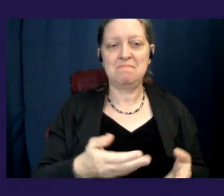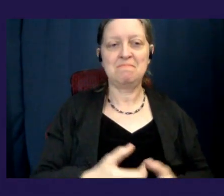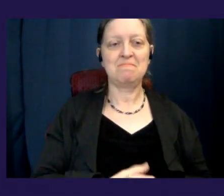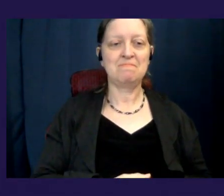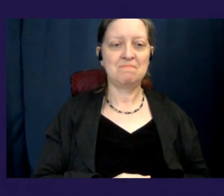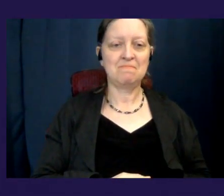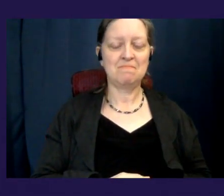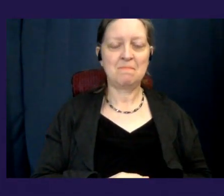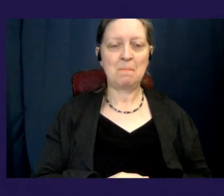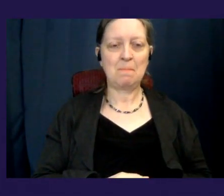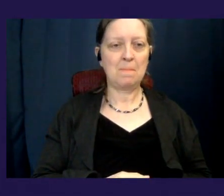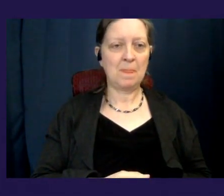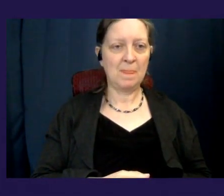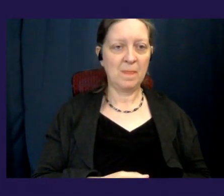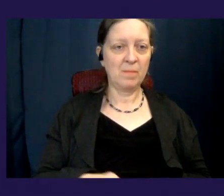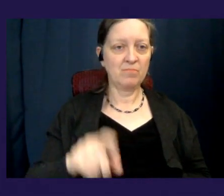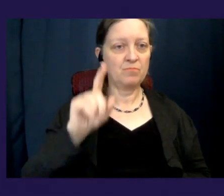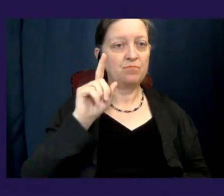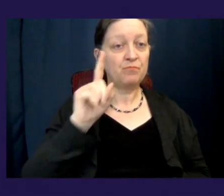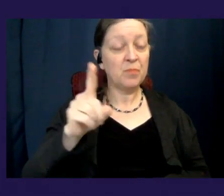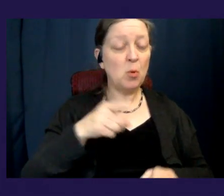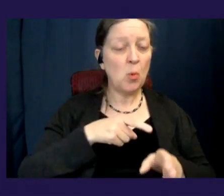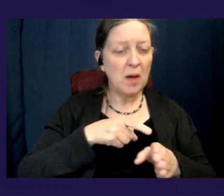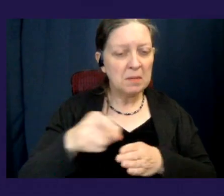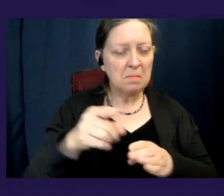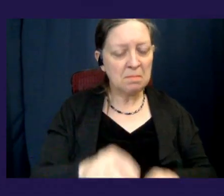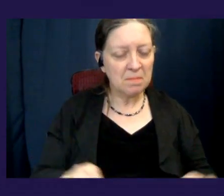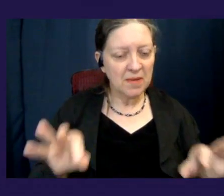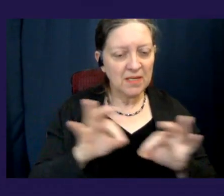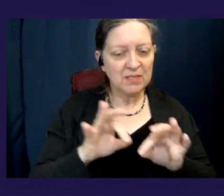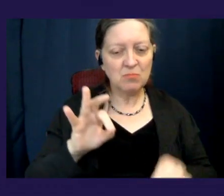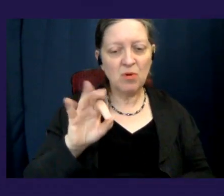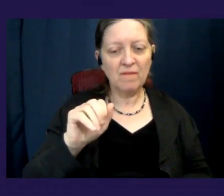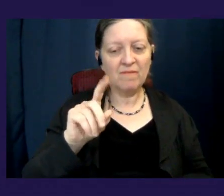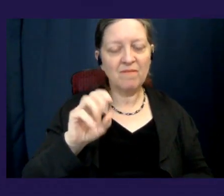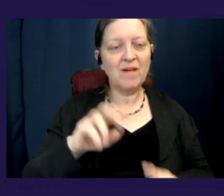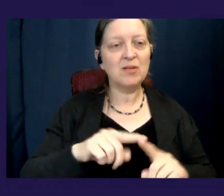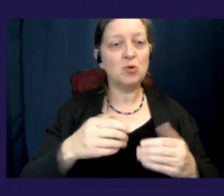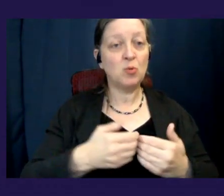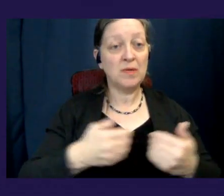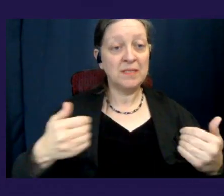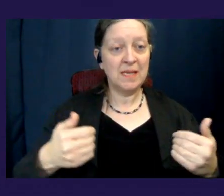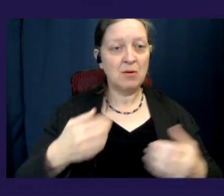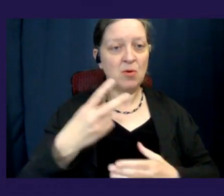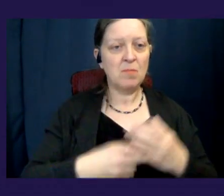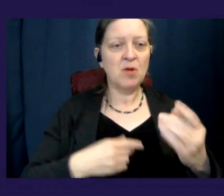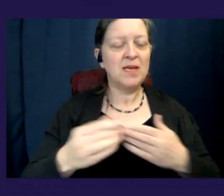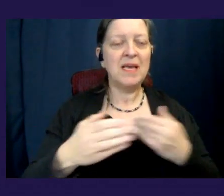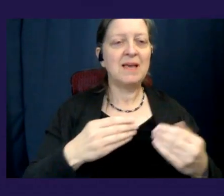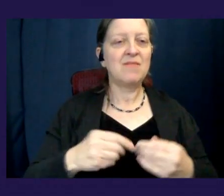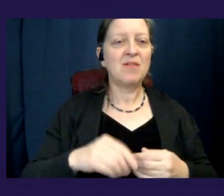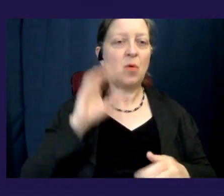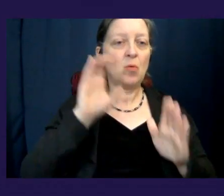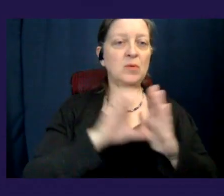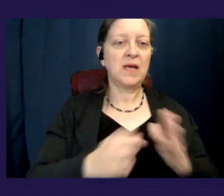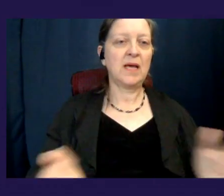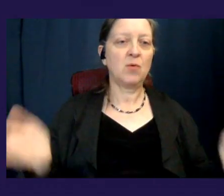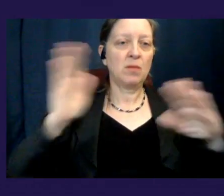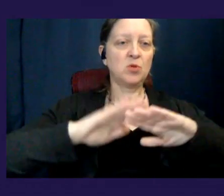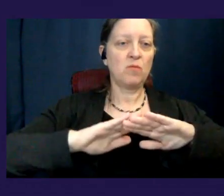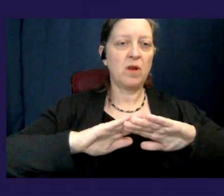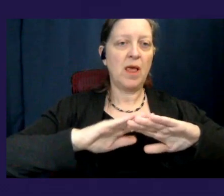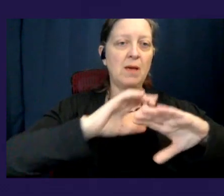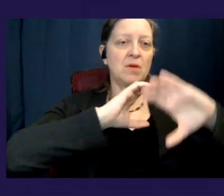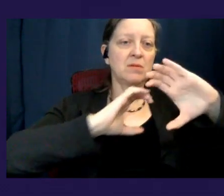So one of the major important factors in separating these two, even though the Venn diagrams overlap, is that defining event is